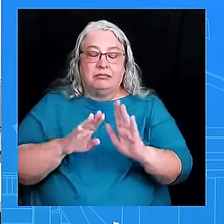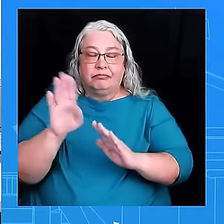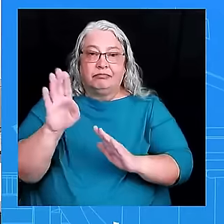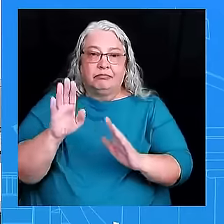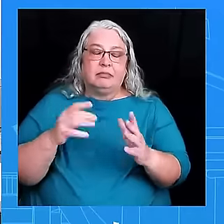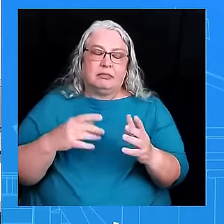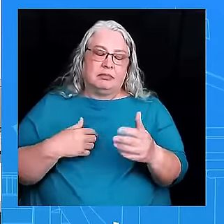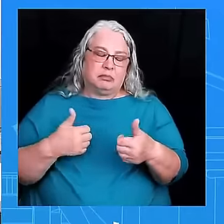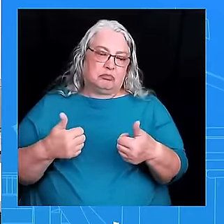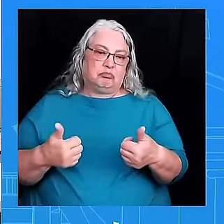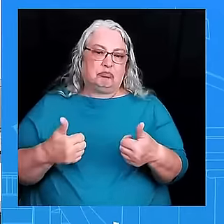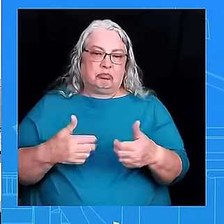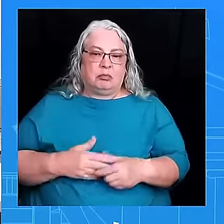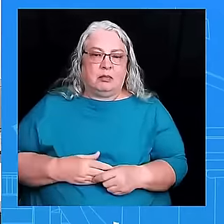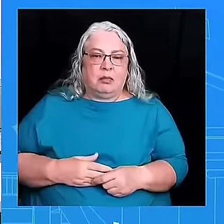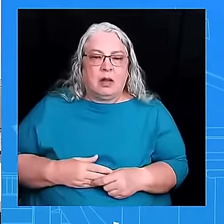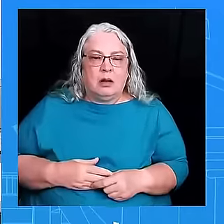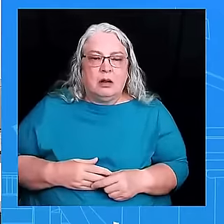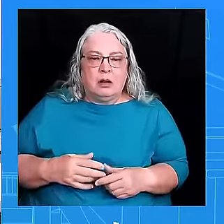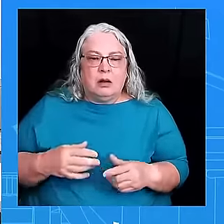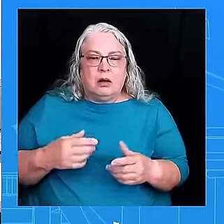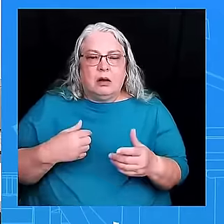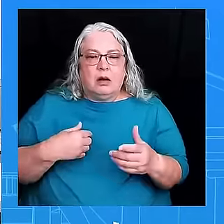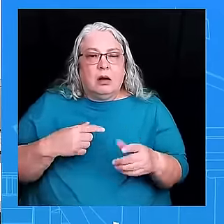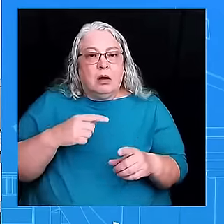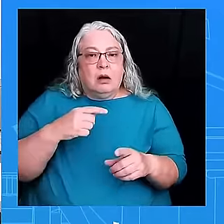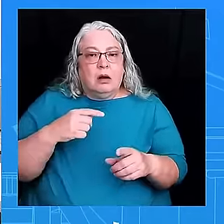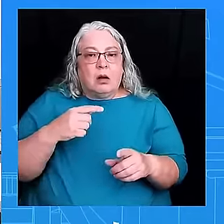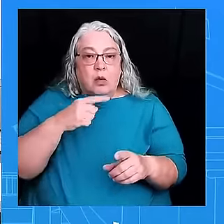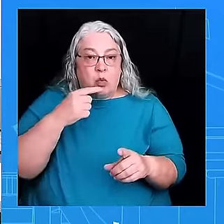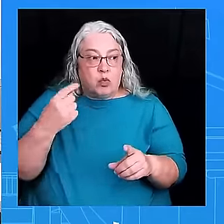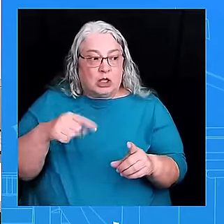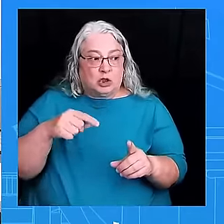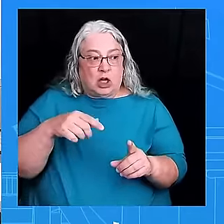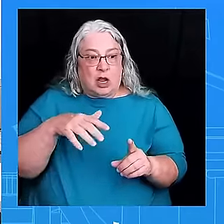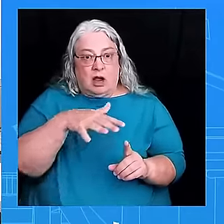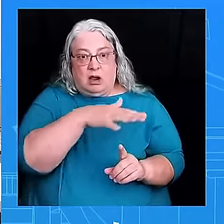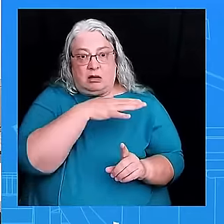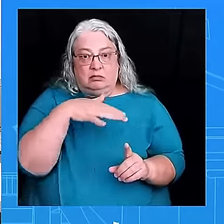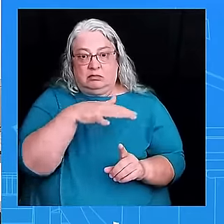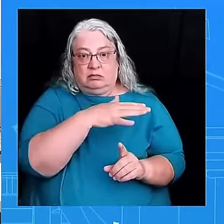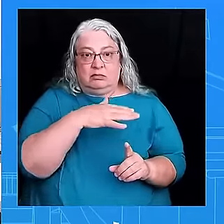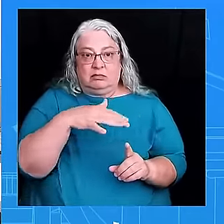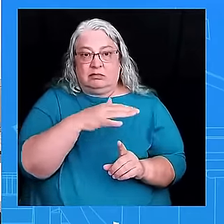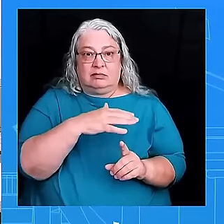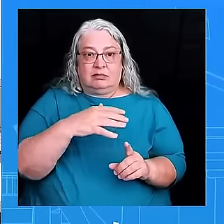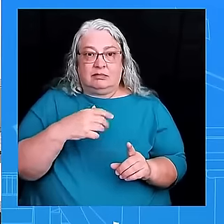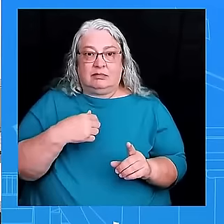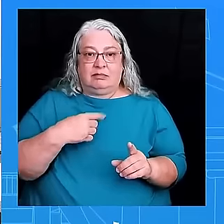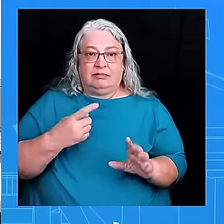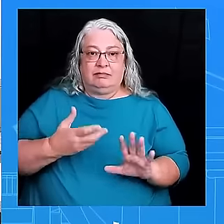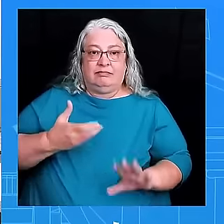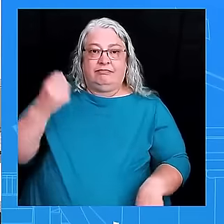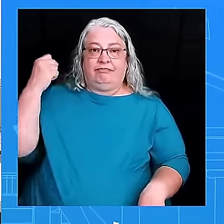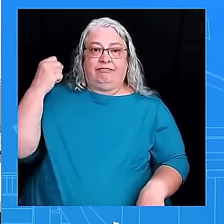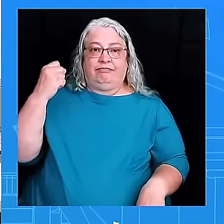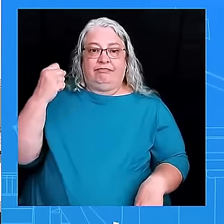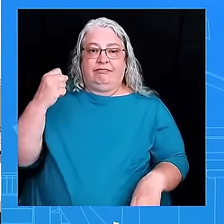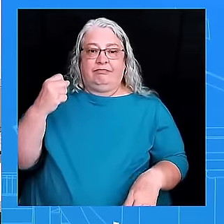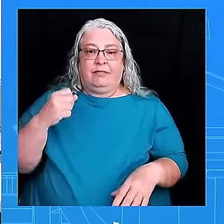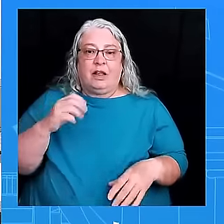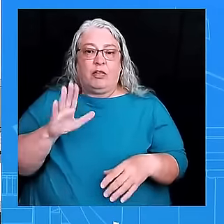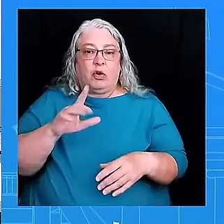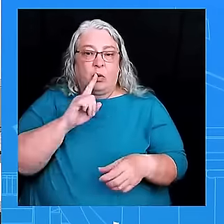Russia's been backsliding when it comes to these deals. What is the update with that? Is there any progress with getting them to rejoin any of